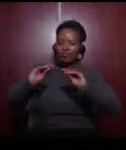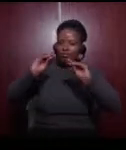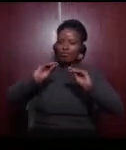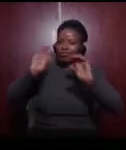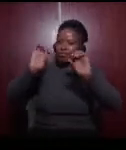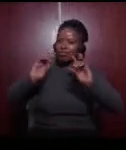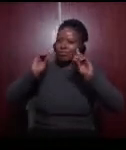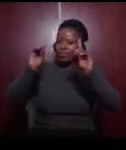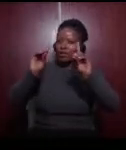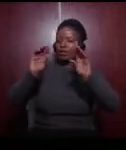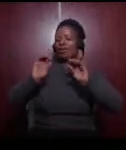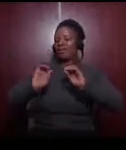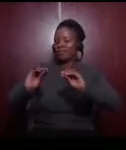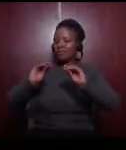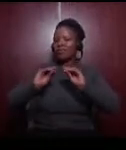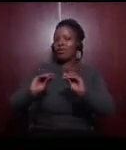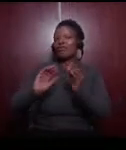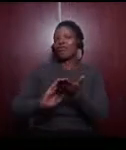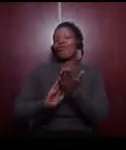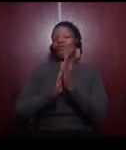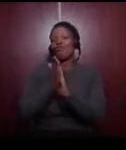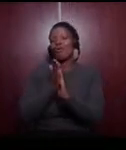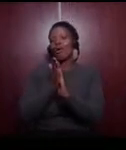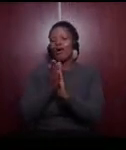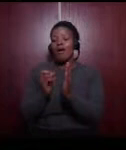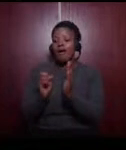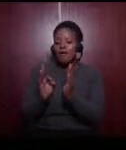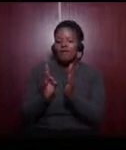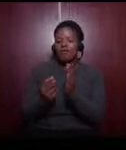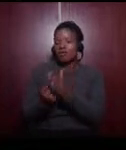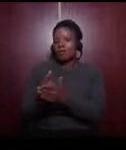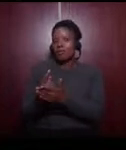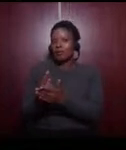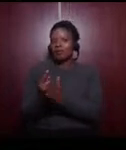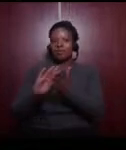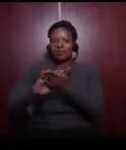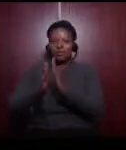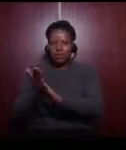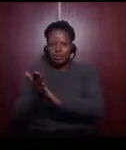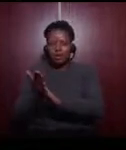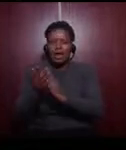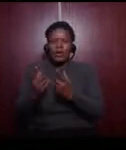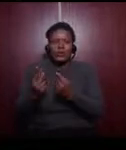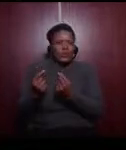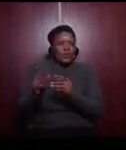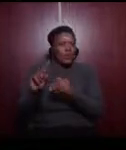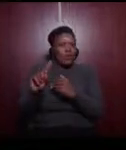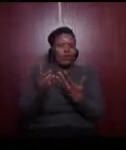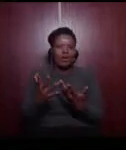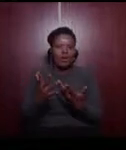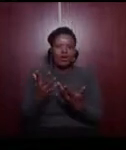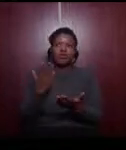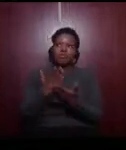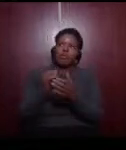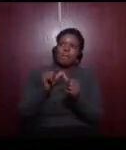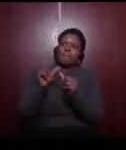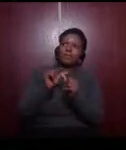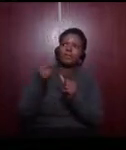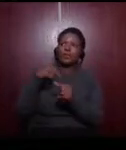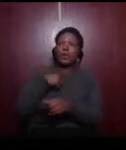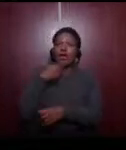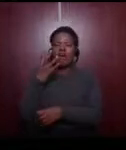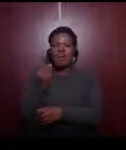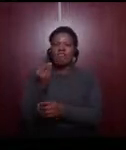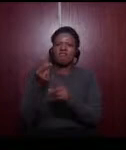well with disaster, ukuthi mekwenzeka kuba ne disaster bazi ukuthi okay, at least we have this and that we can be